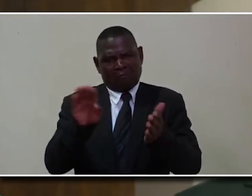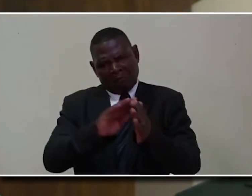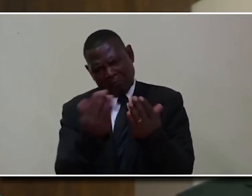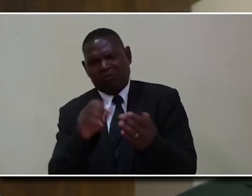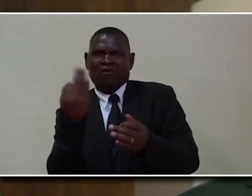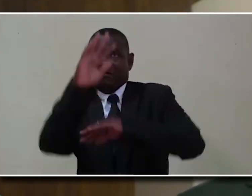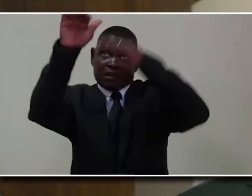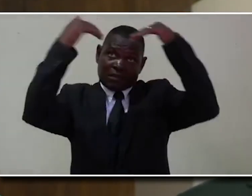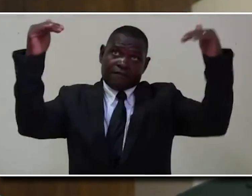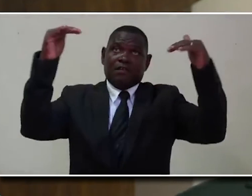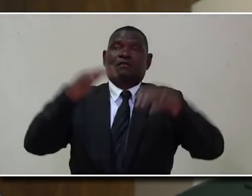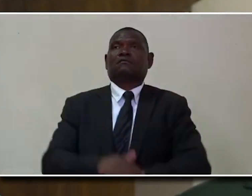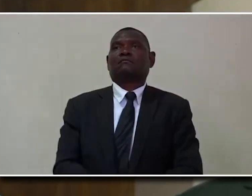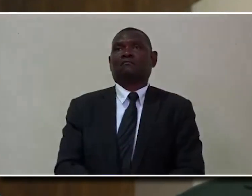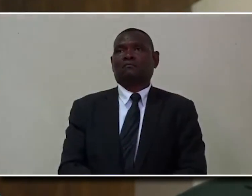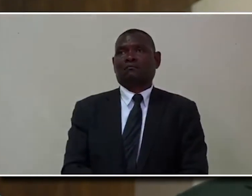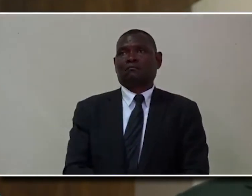Now, Paul